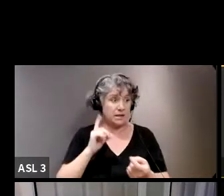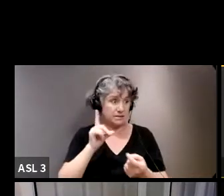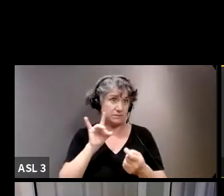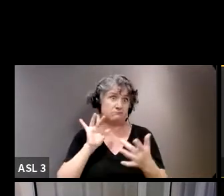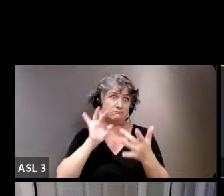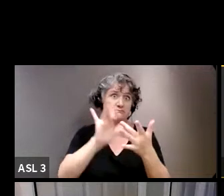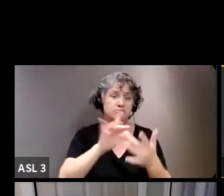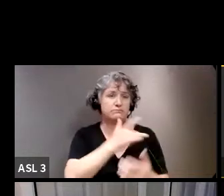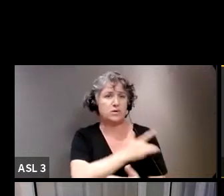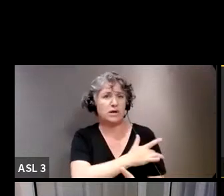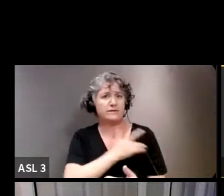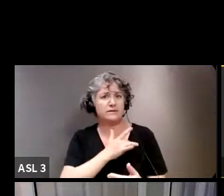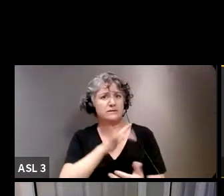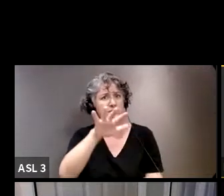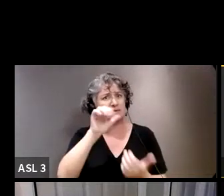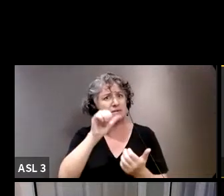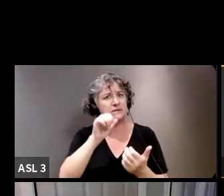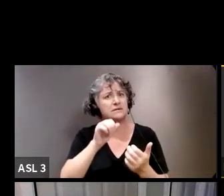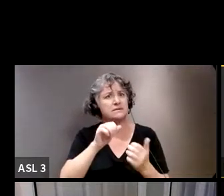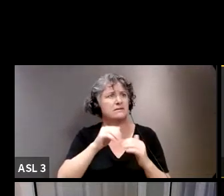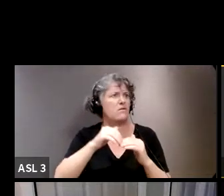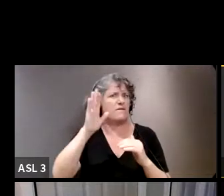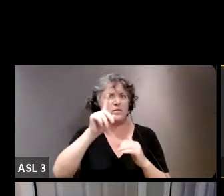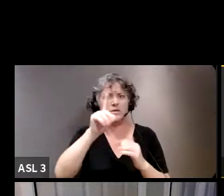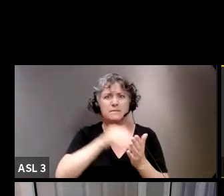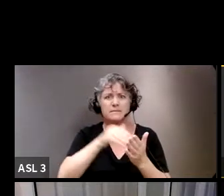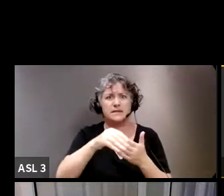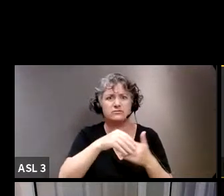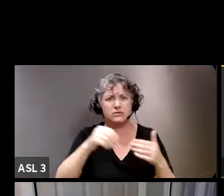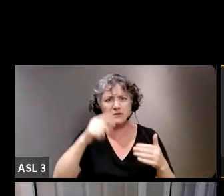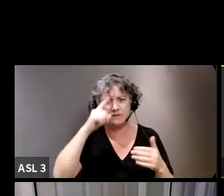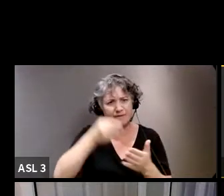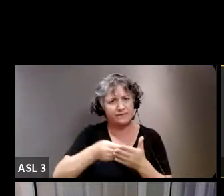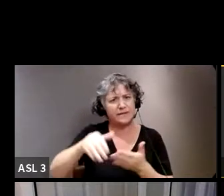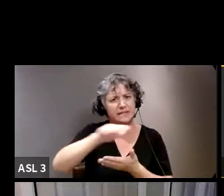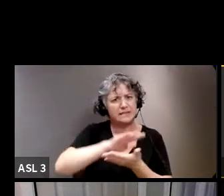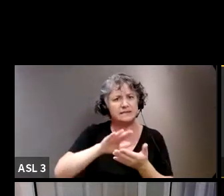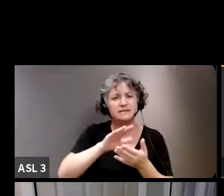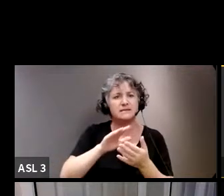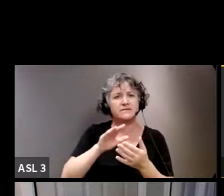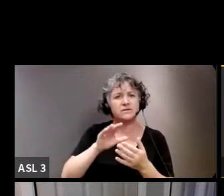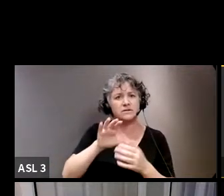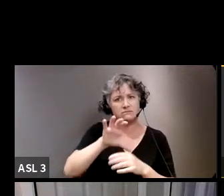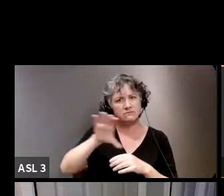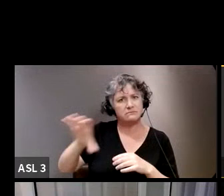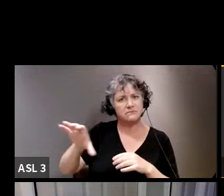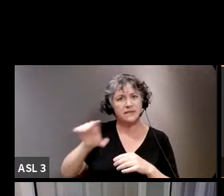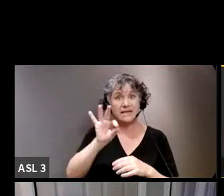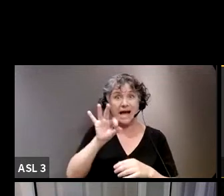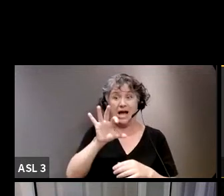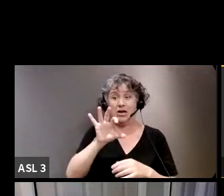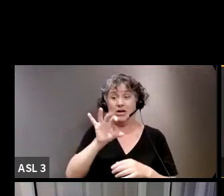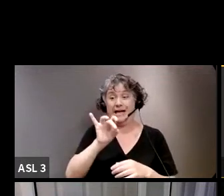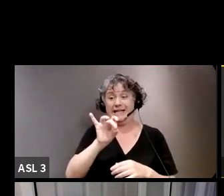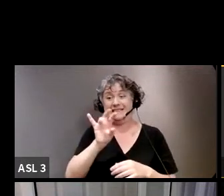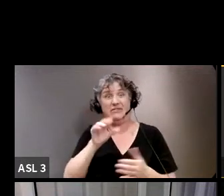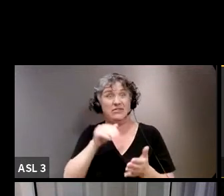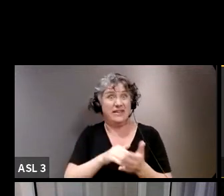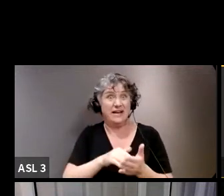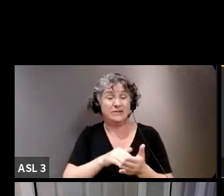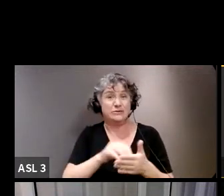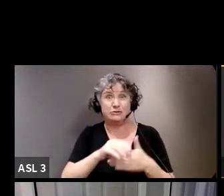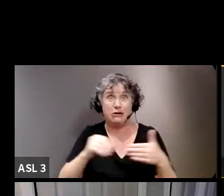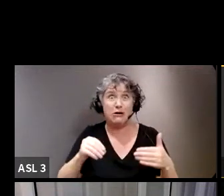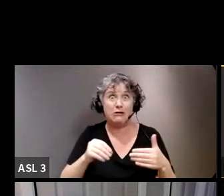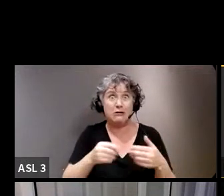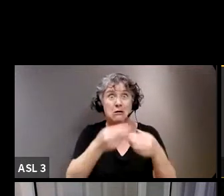seek a million dollars plus in funding they cut a 987 dollar check it went into the health care system and i have